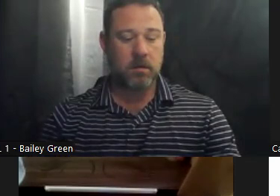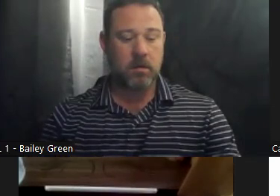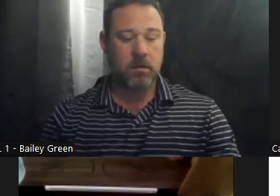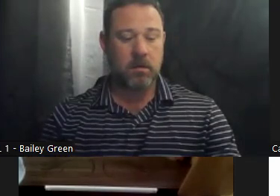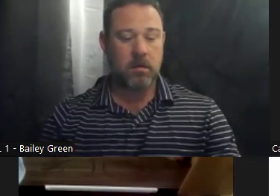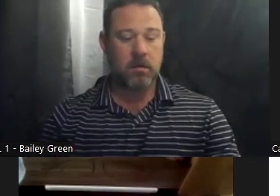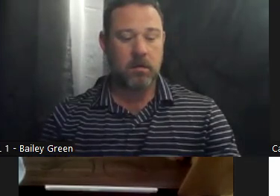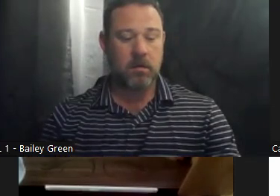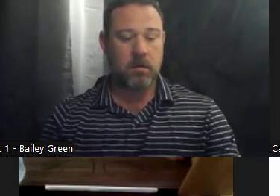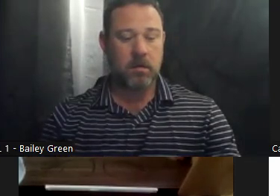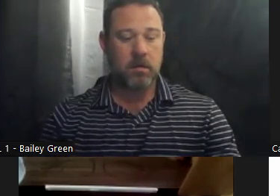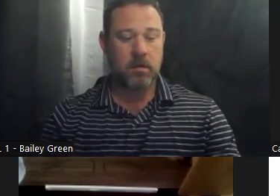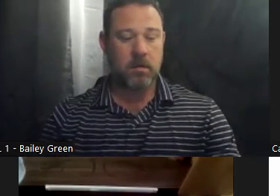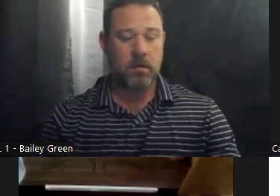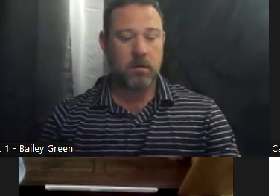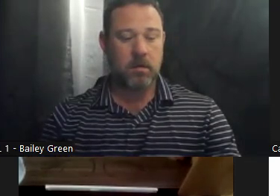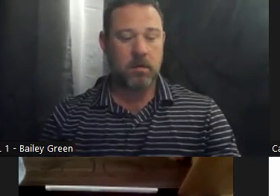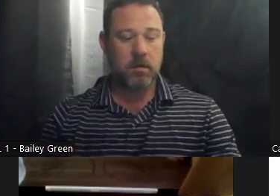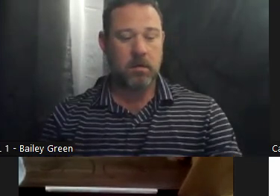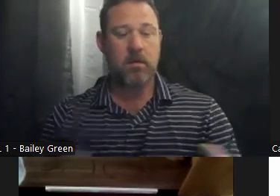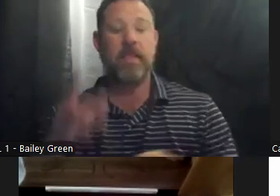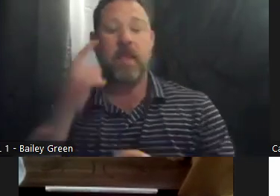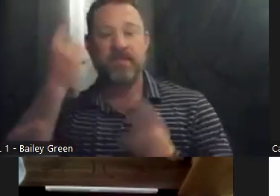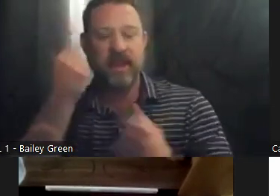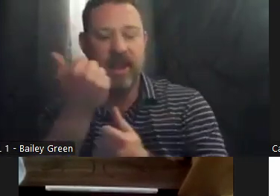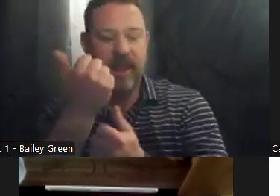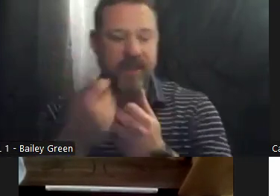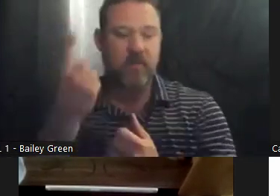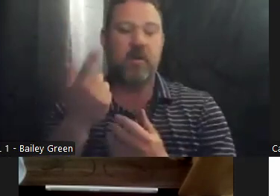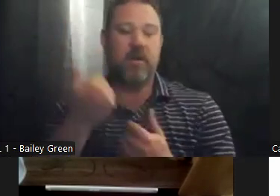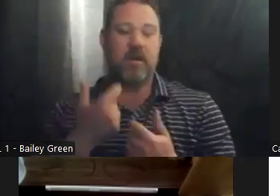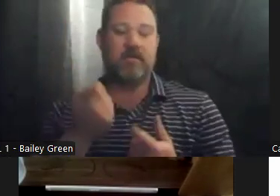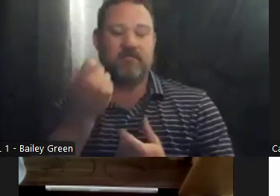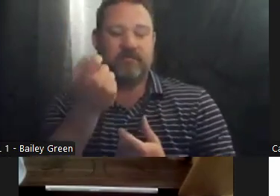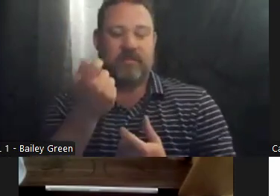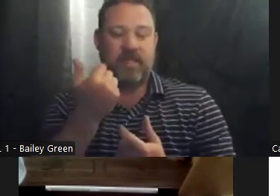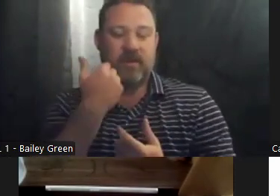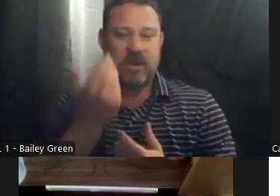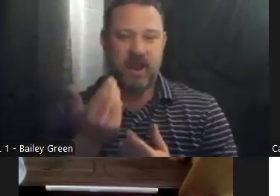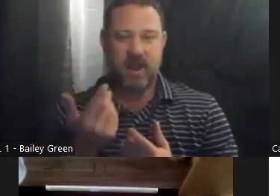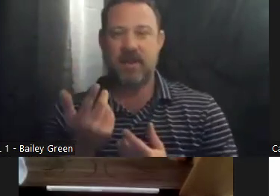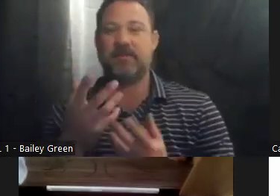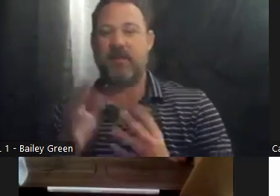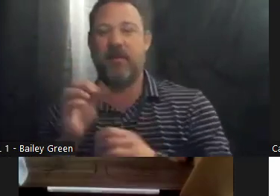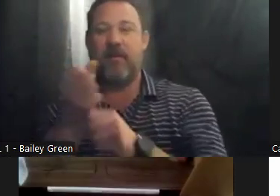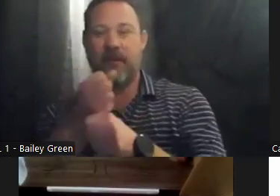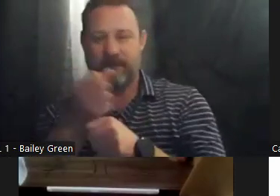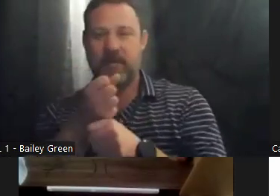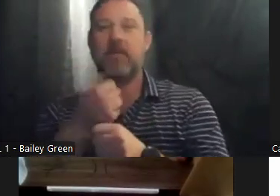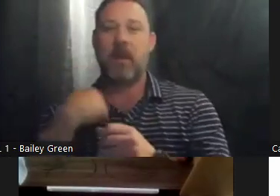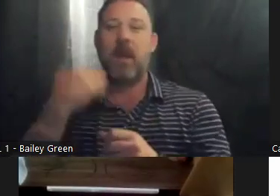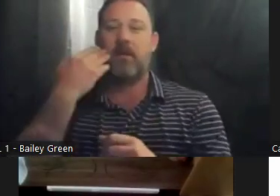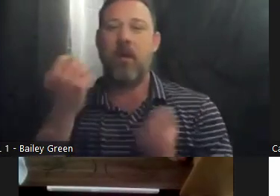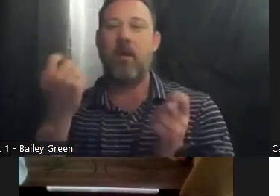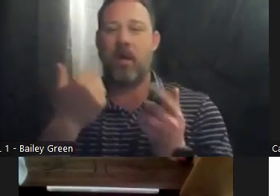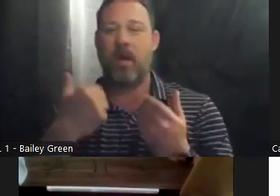Well, Hagar, this is Sherry. I think everybody's being a little shy this morning or needing to grab another cup of coffee, but I know that we all